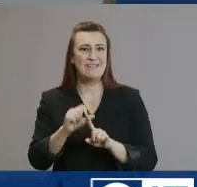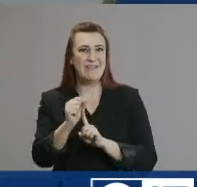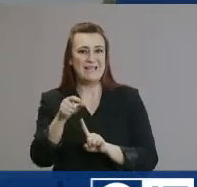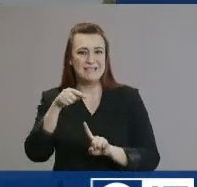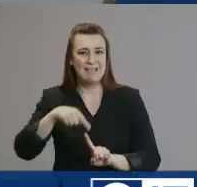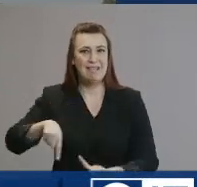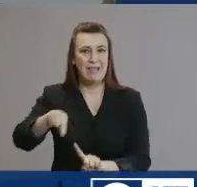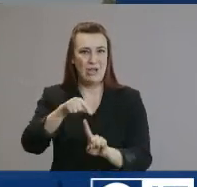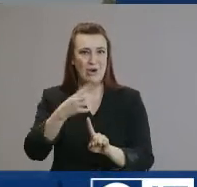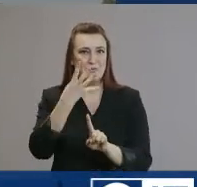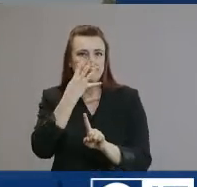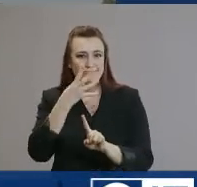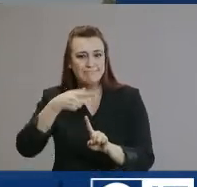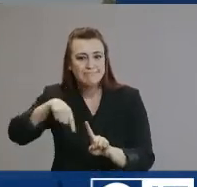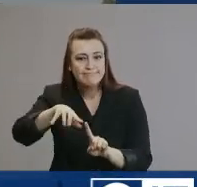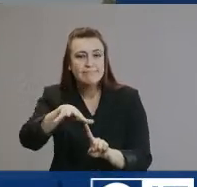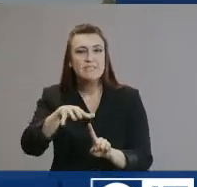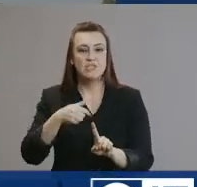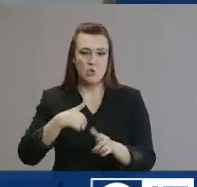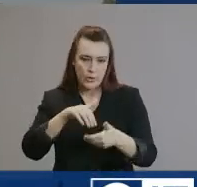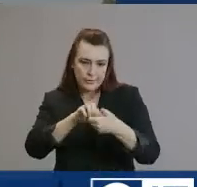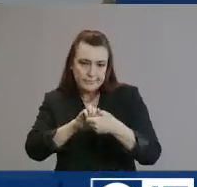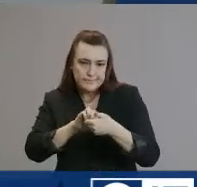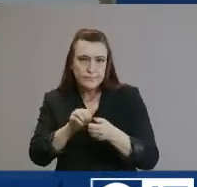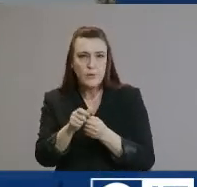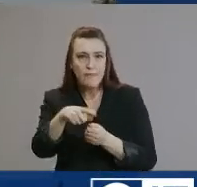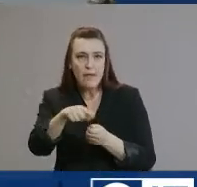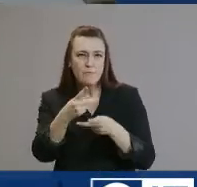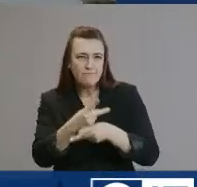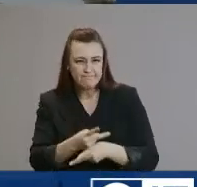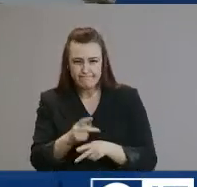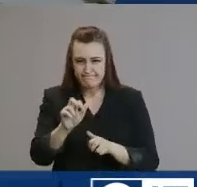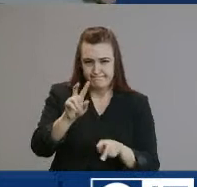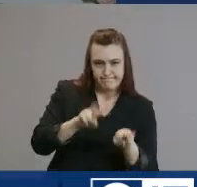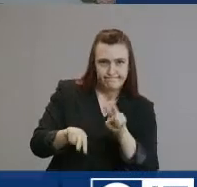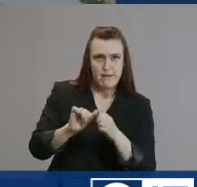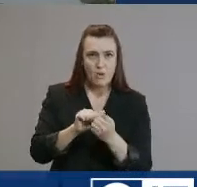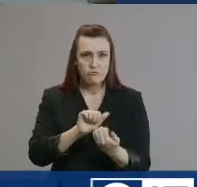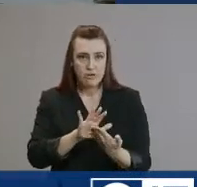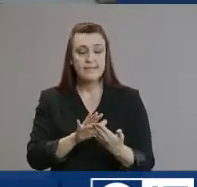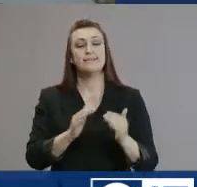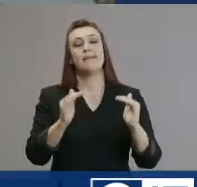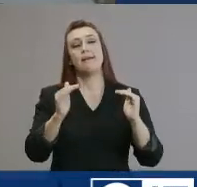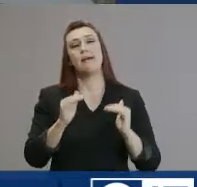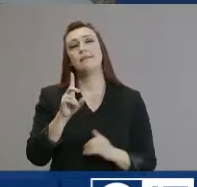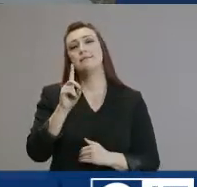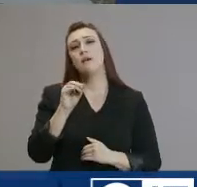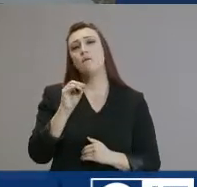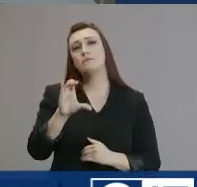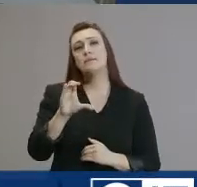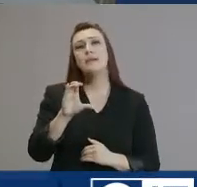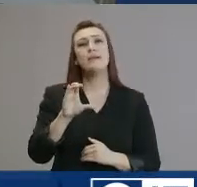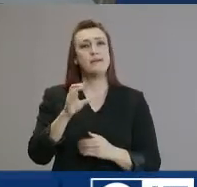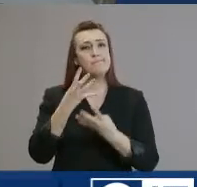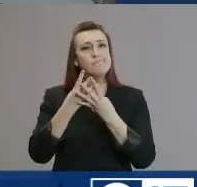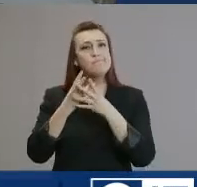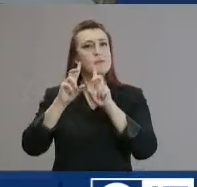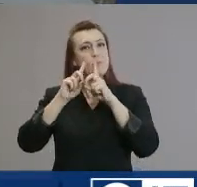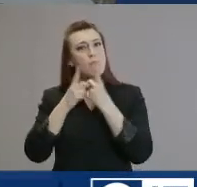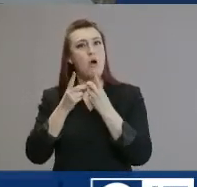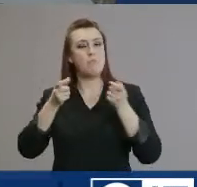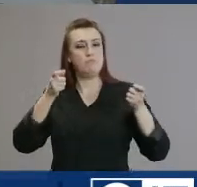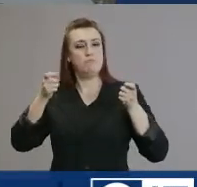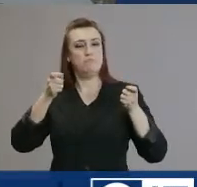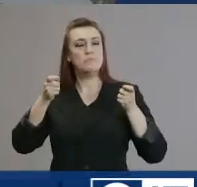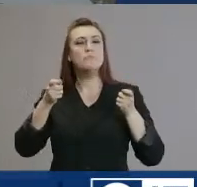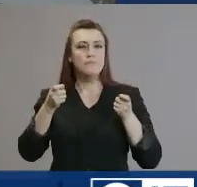we are working with the Department of Corrections to implement infection control surveys and are currently going out on